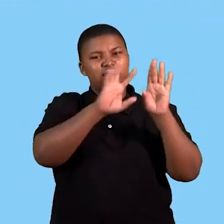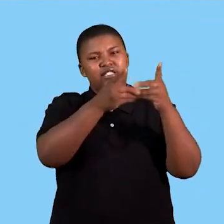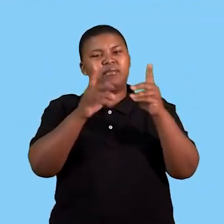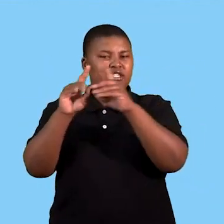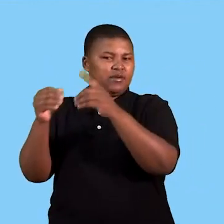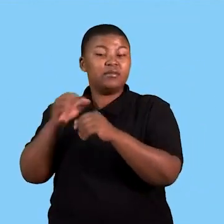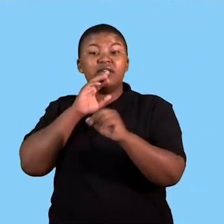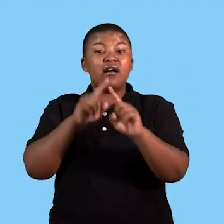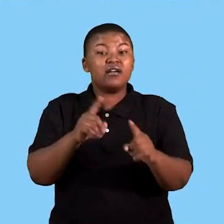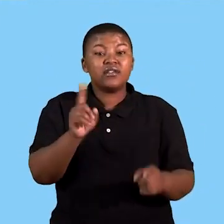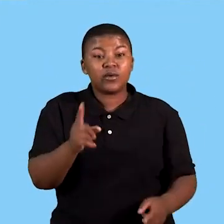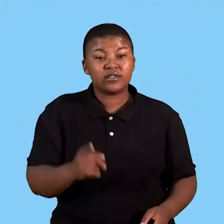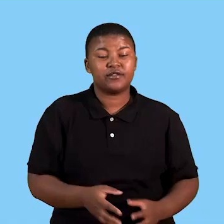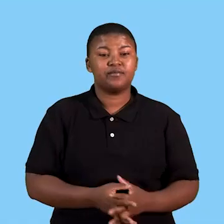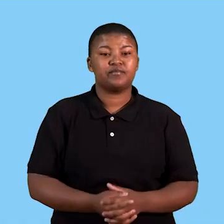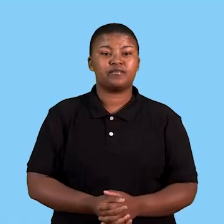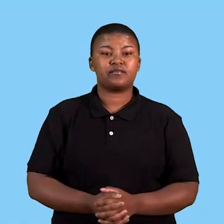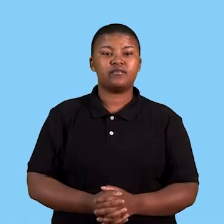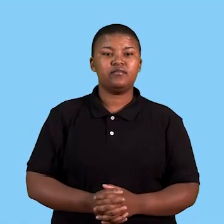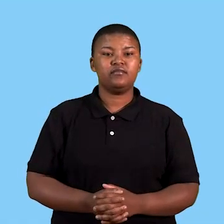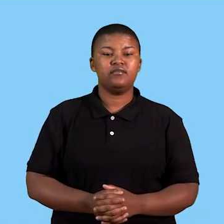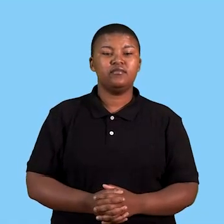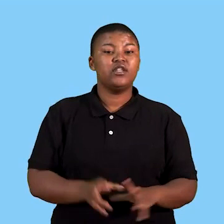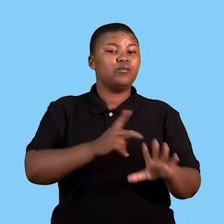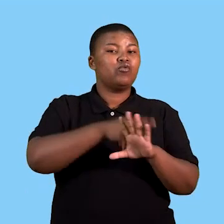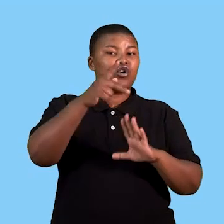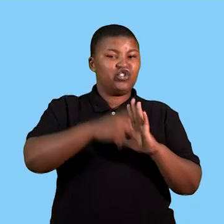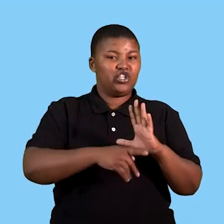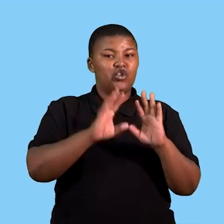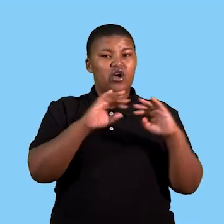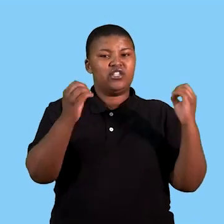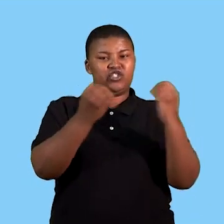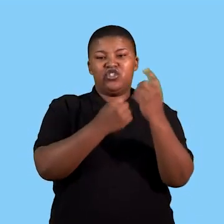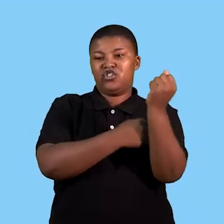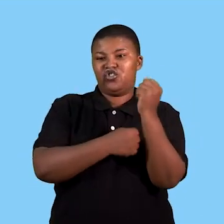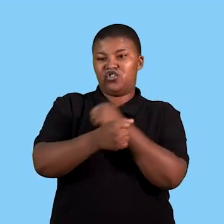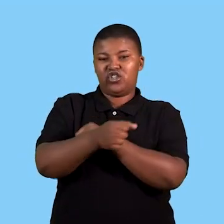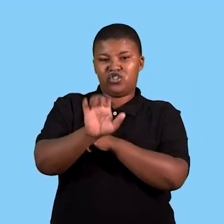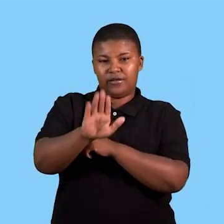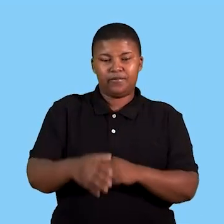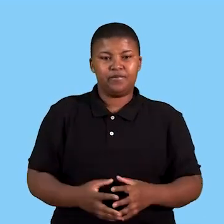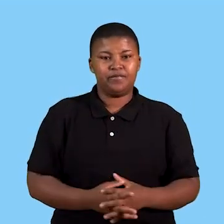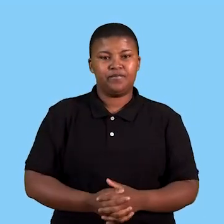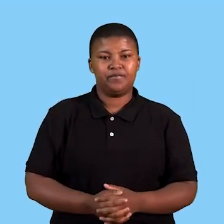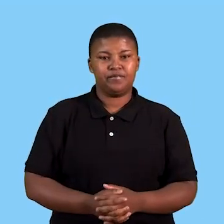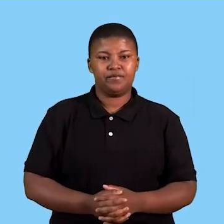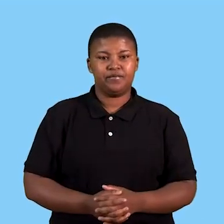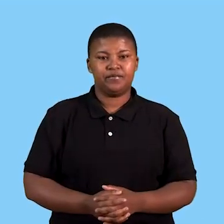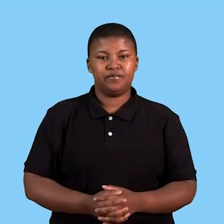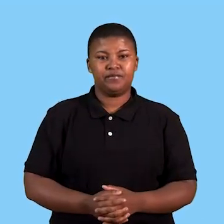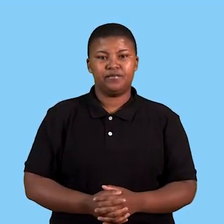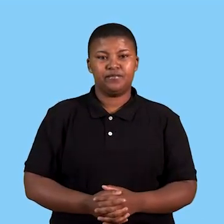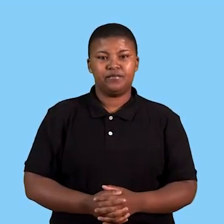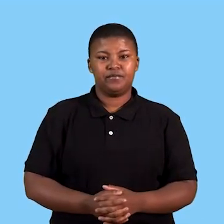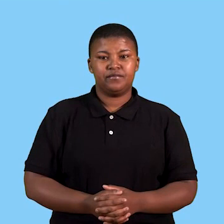So this is then obviously the project organizational structure. There we